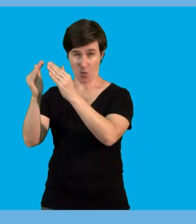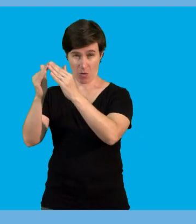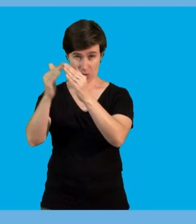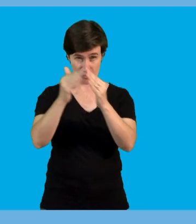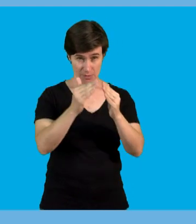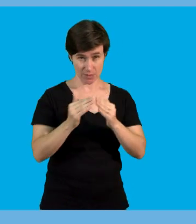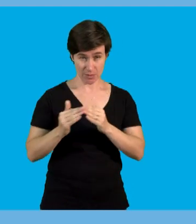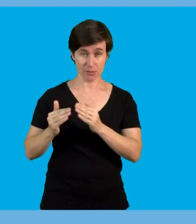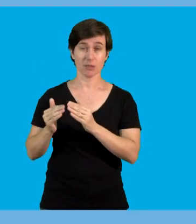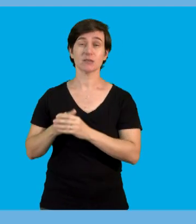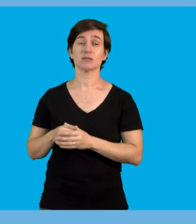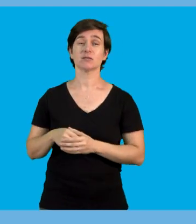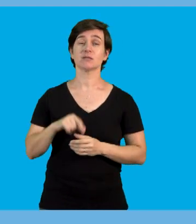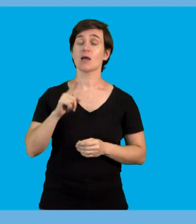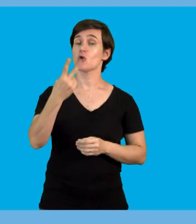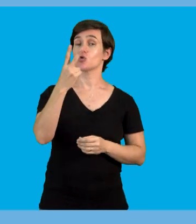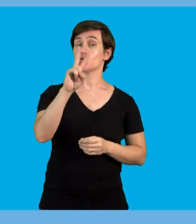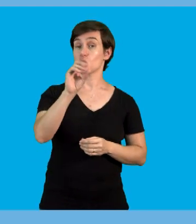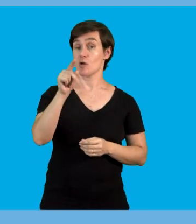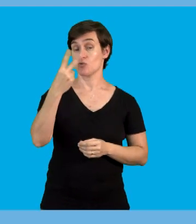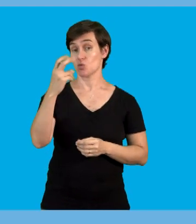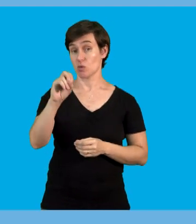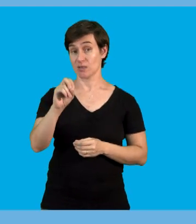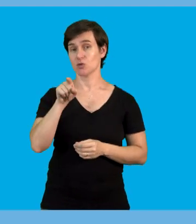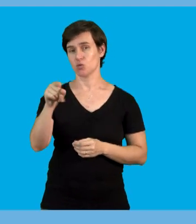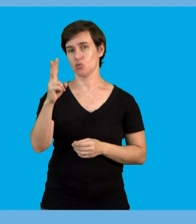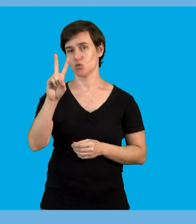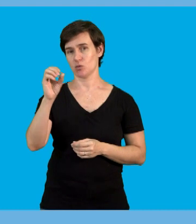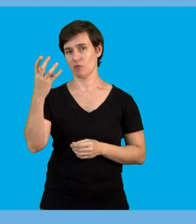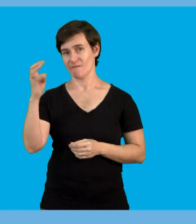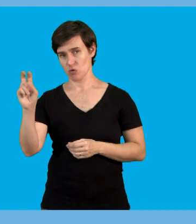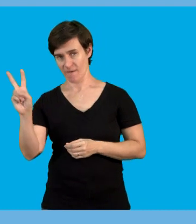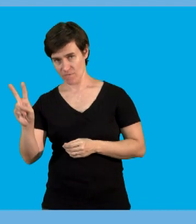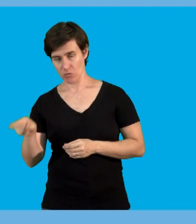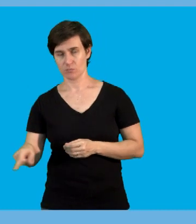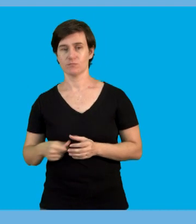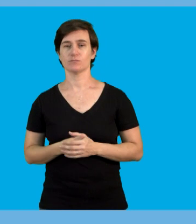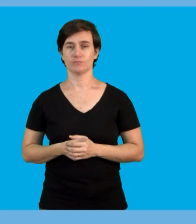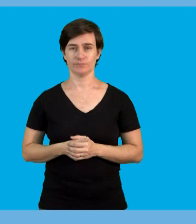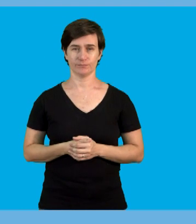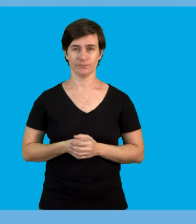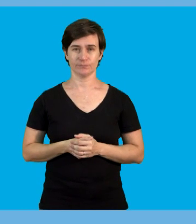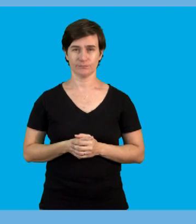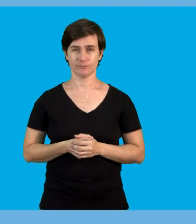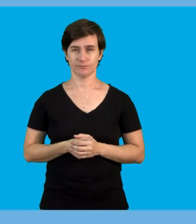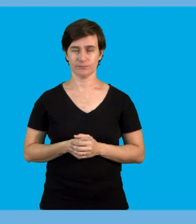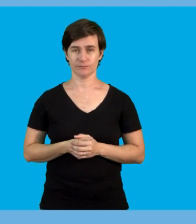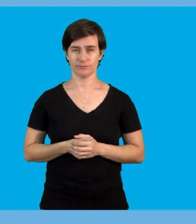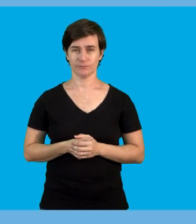voltage, it is supplied to houses at this voltage of 240 to 220